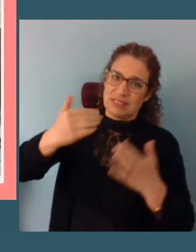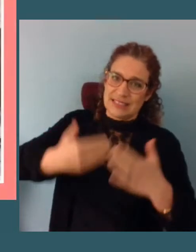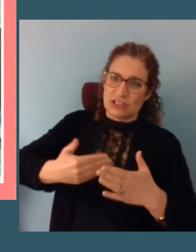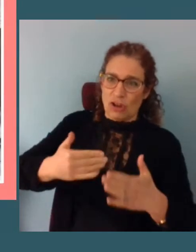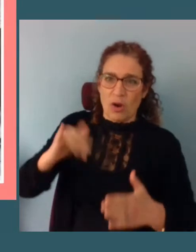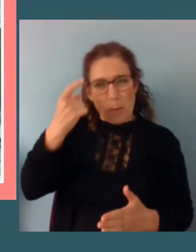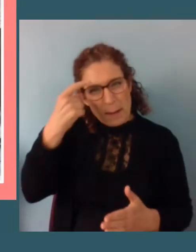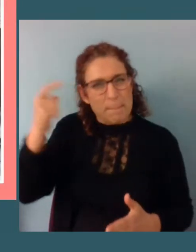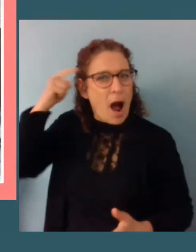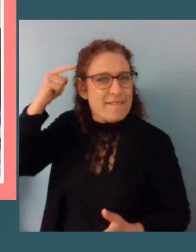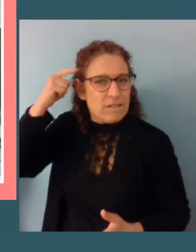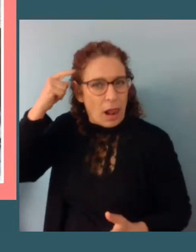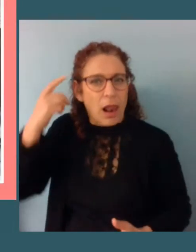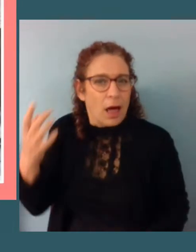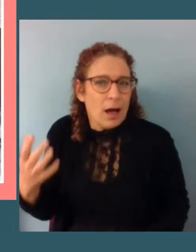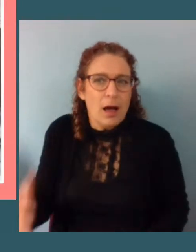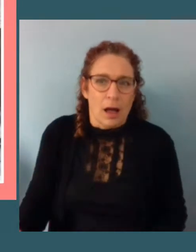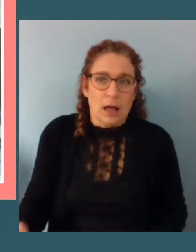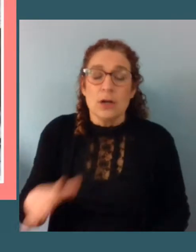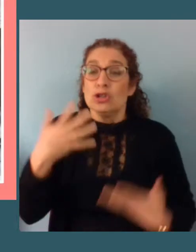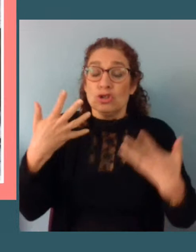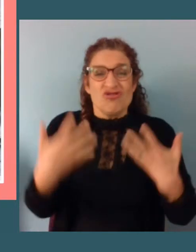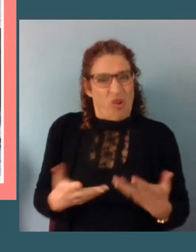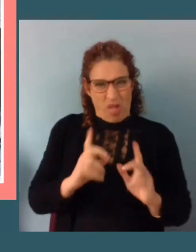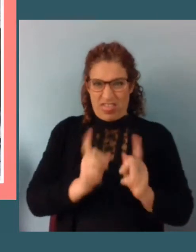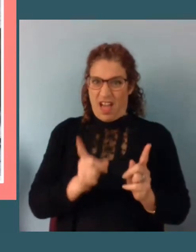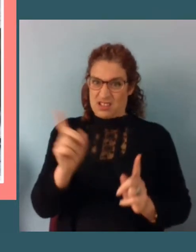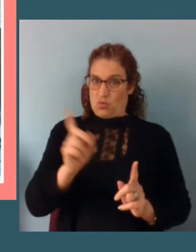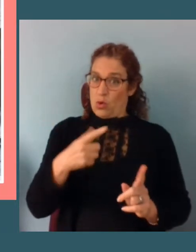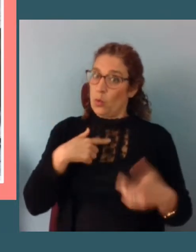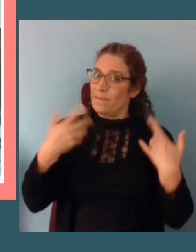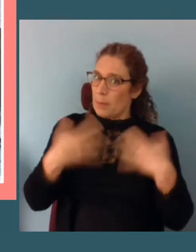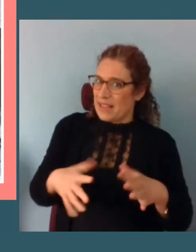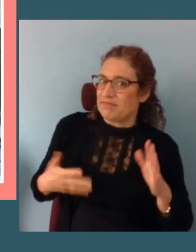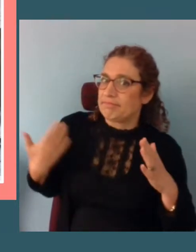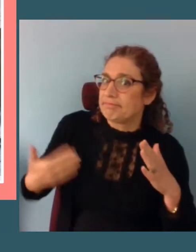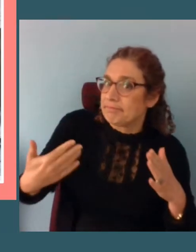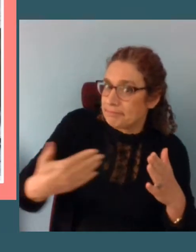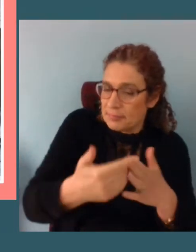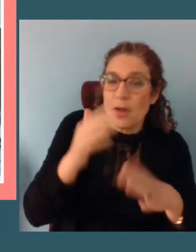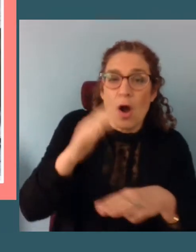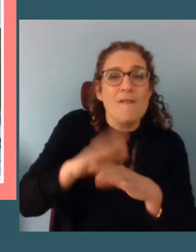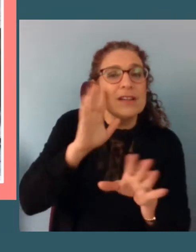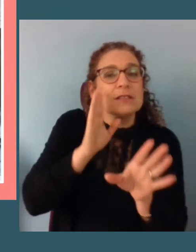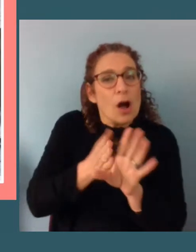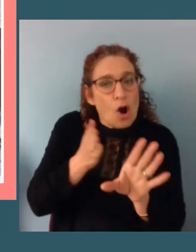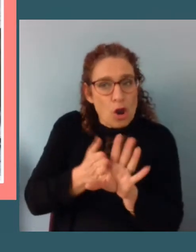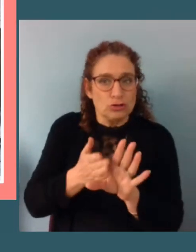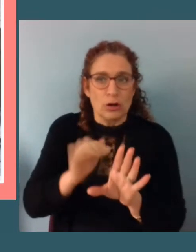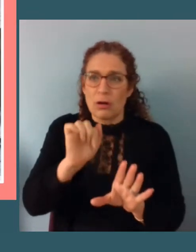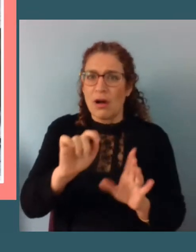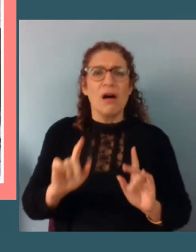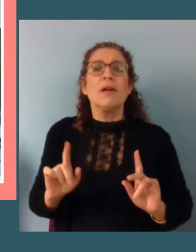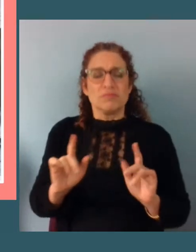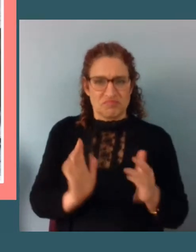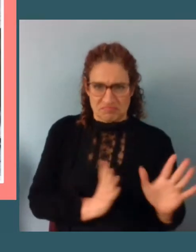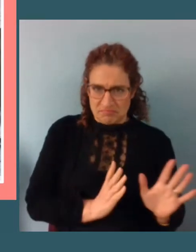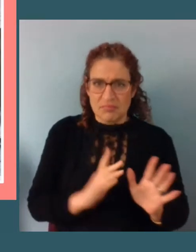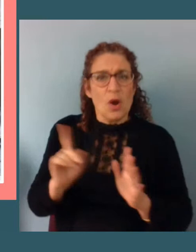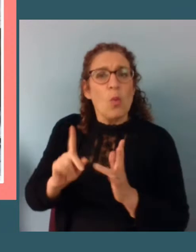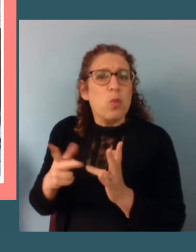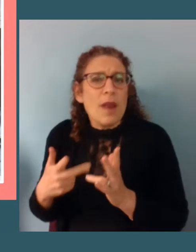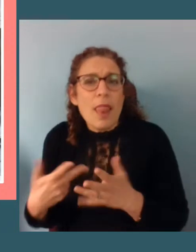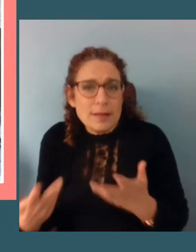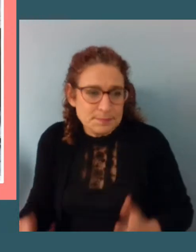So that's kind of what we're doing from the psychological intervention and research perspective. But what else are we doing to try and